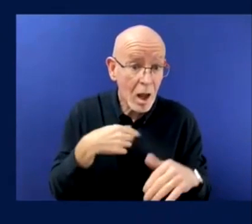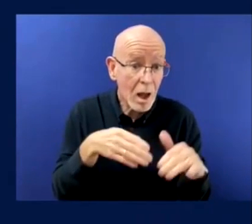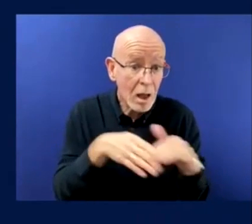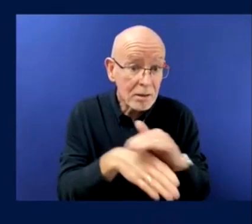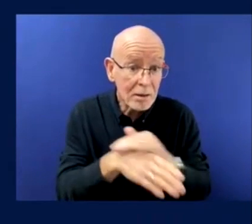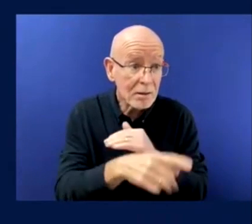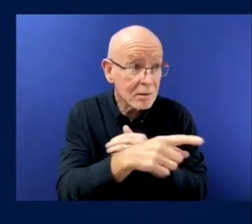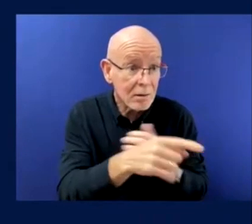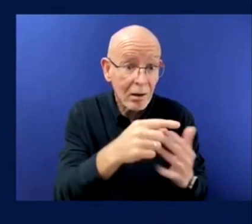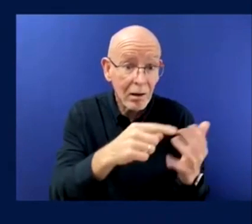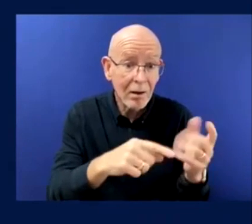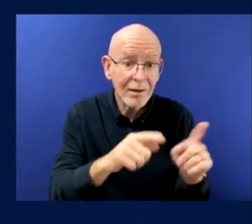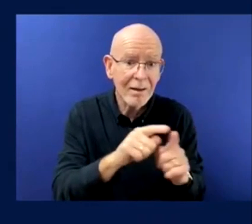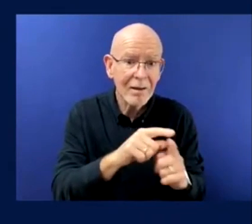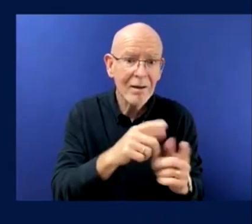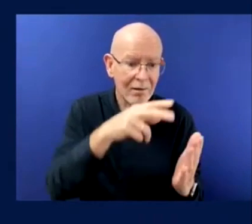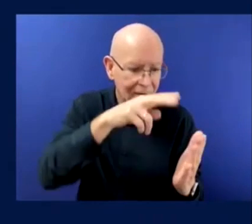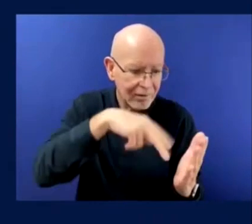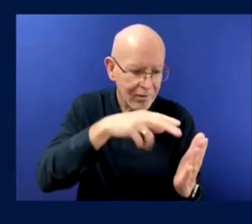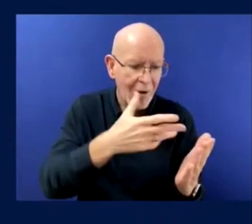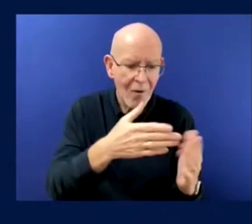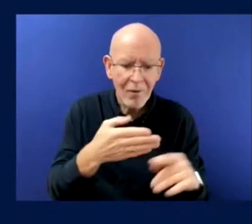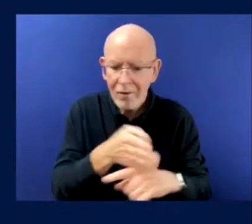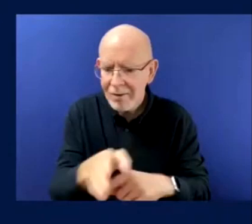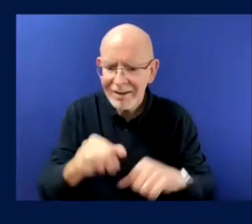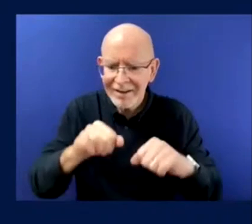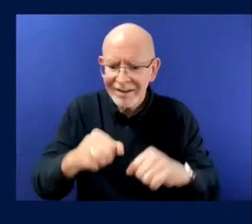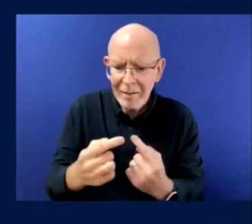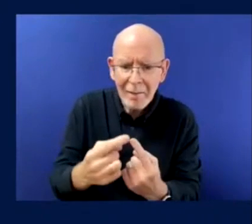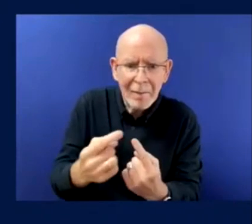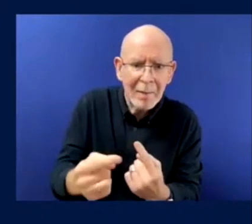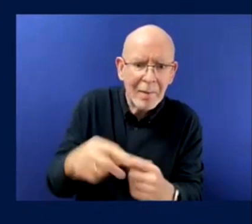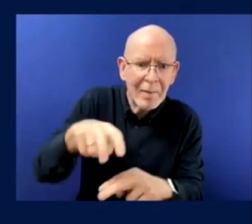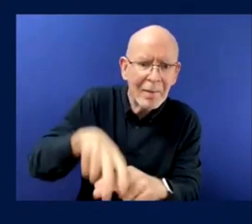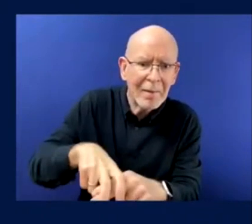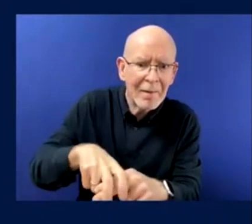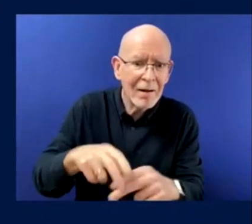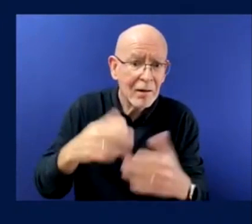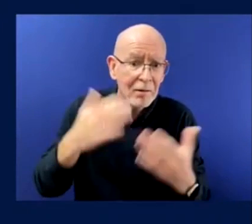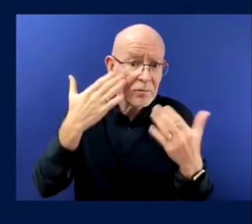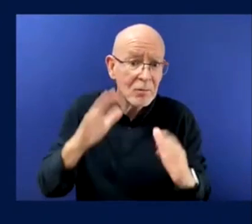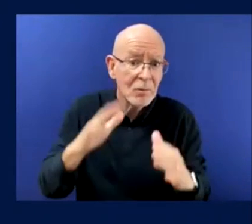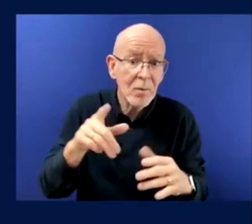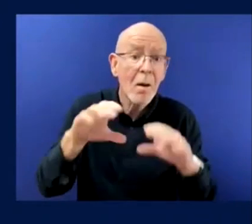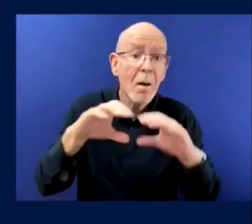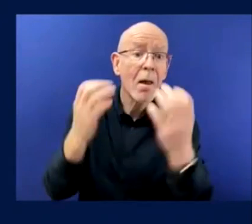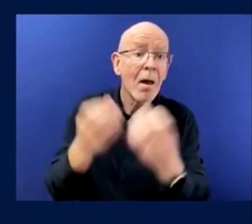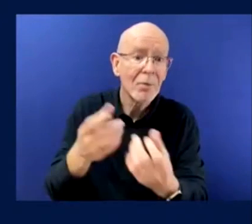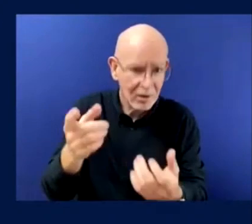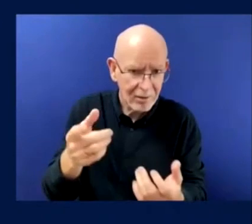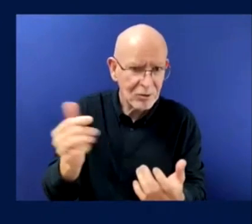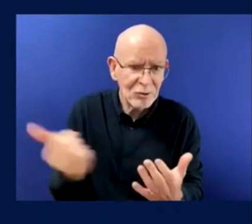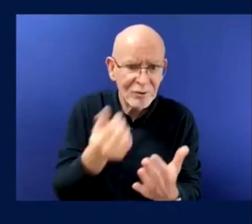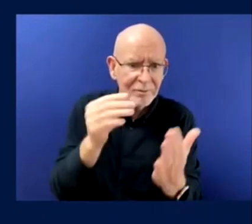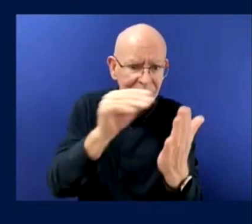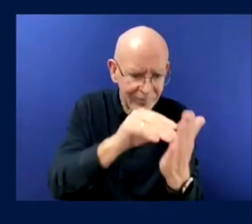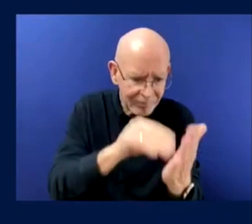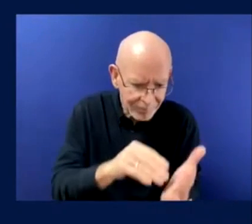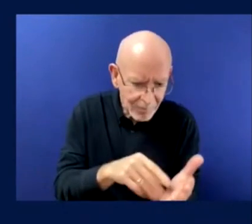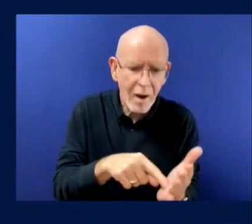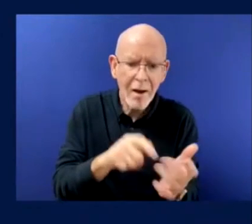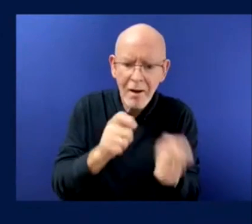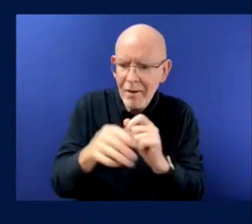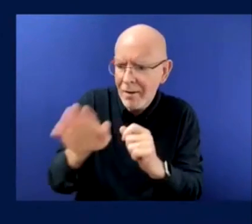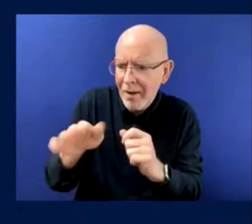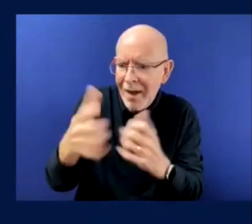they will provide access requirements and make adjustments to those people that are eligible. And one way that